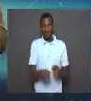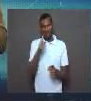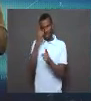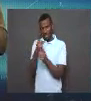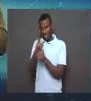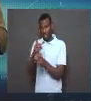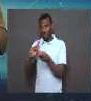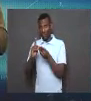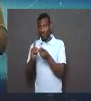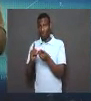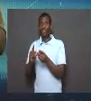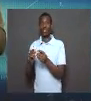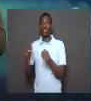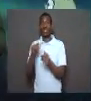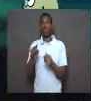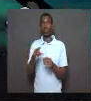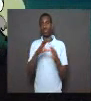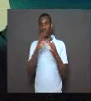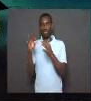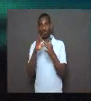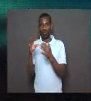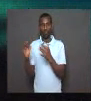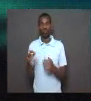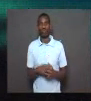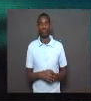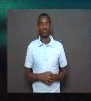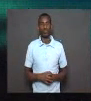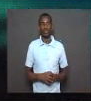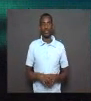their appropriate definitions.